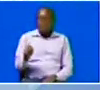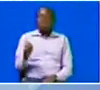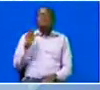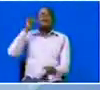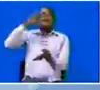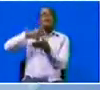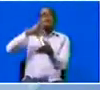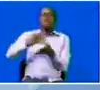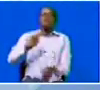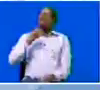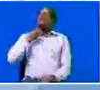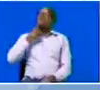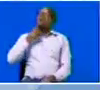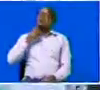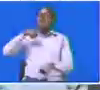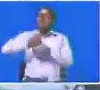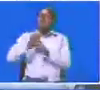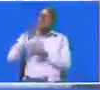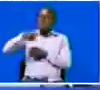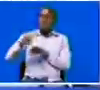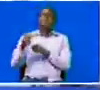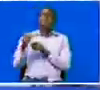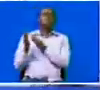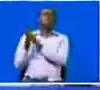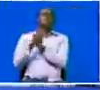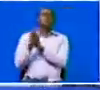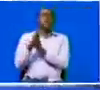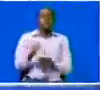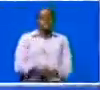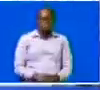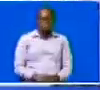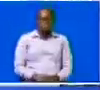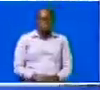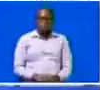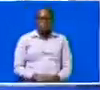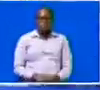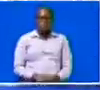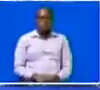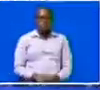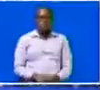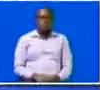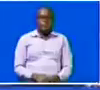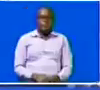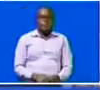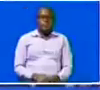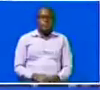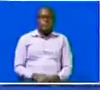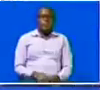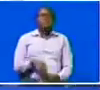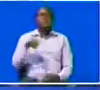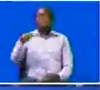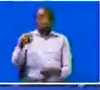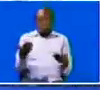in Lokichar and filed this report. Containers that would transport the oil to Mombasa. The